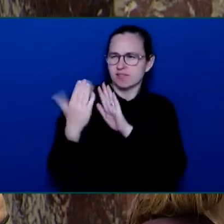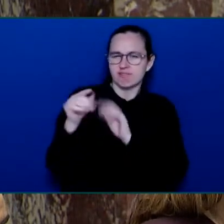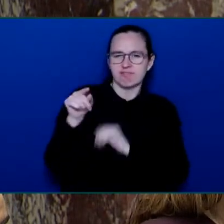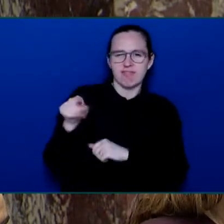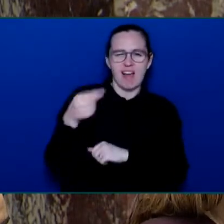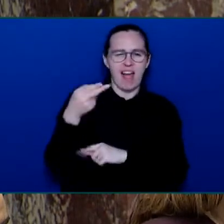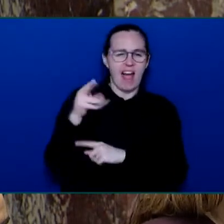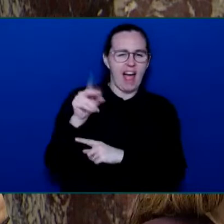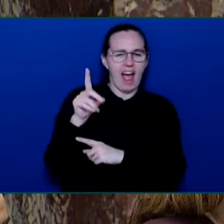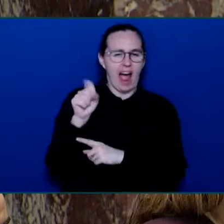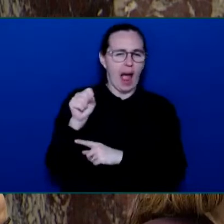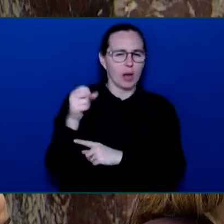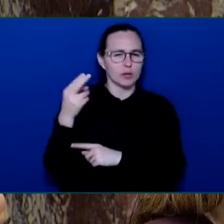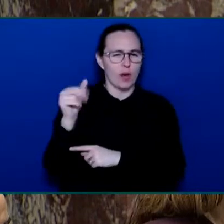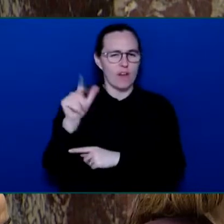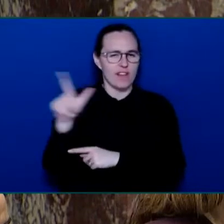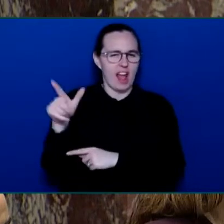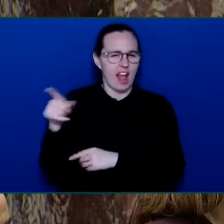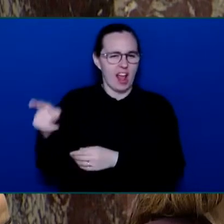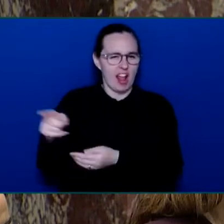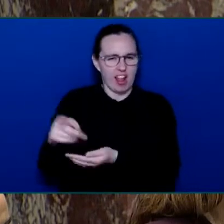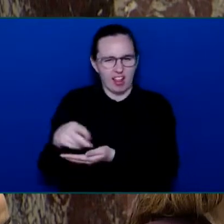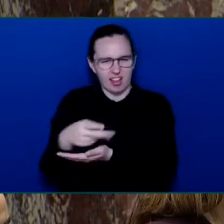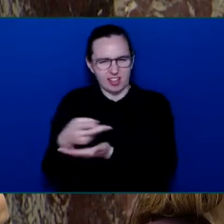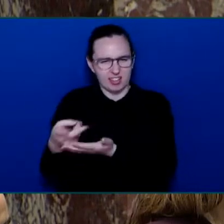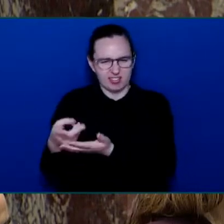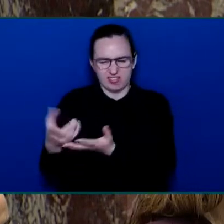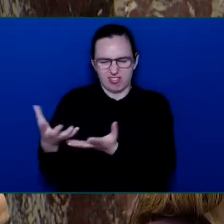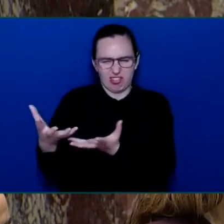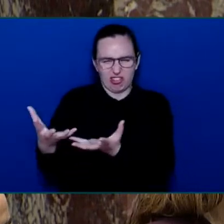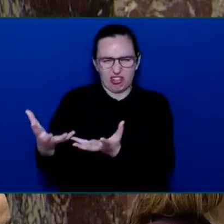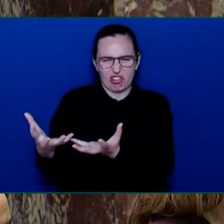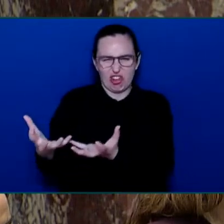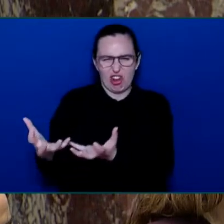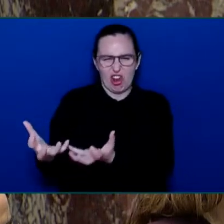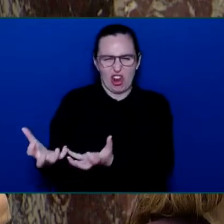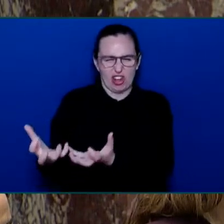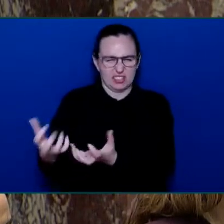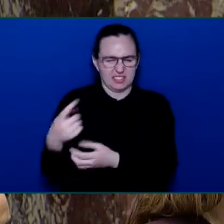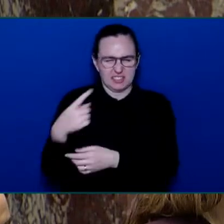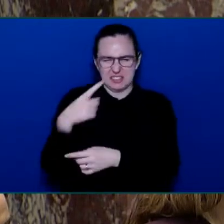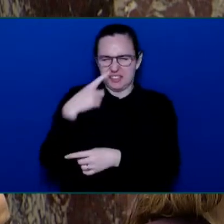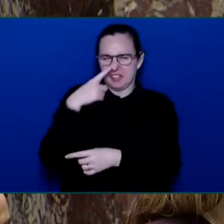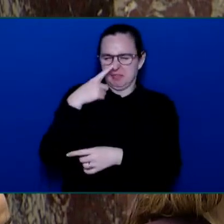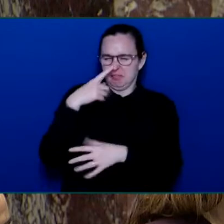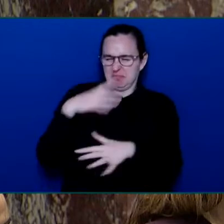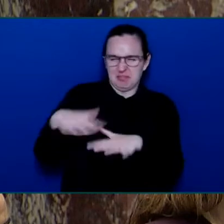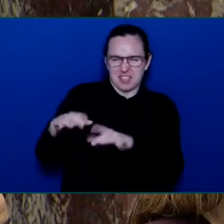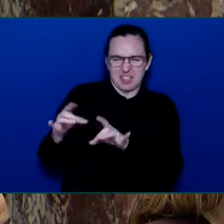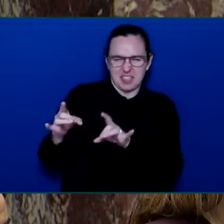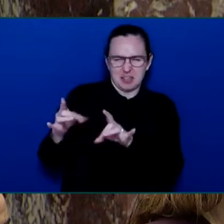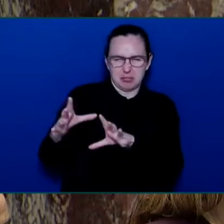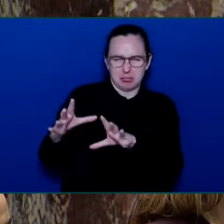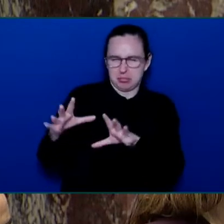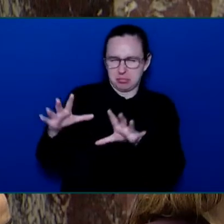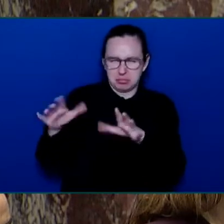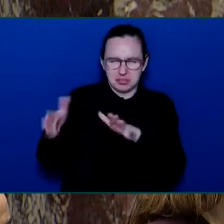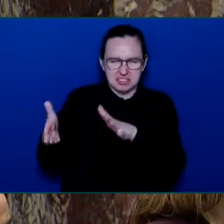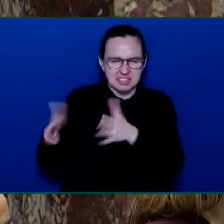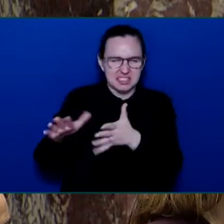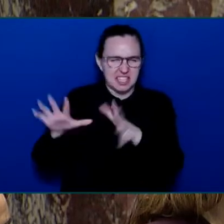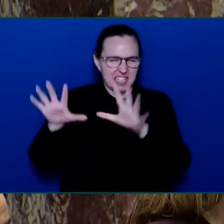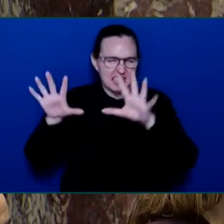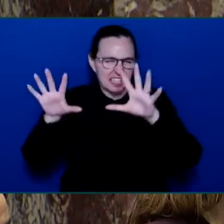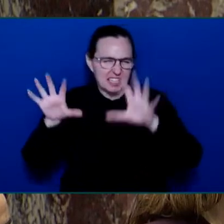of 40,000 years. The grisly ghouls from every tomb are closing in to seal your doom. And though you fight to stay alive,